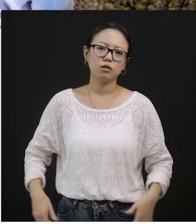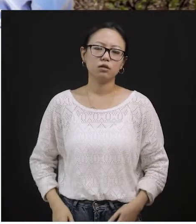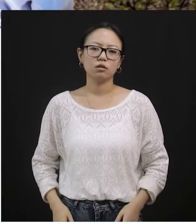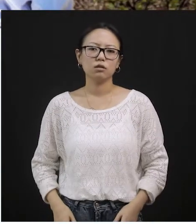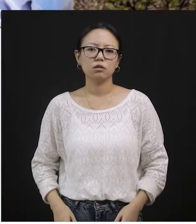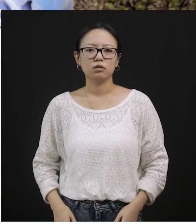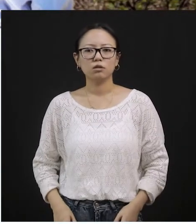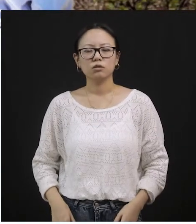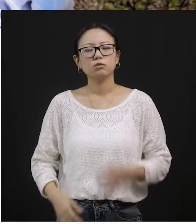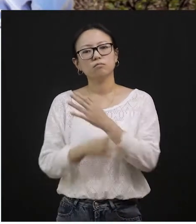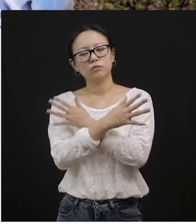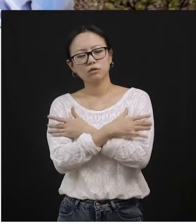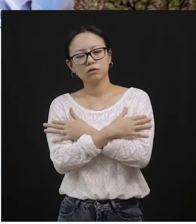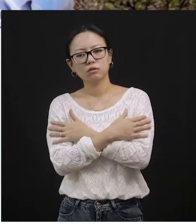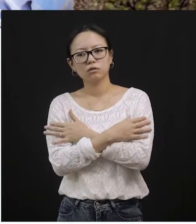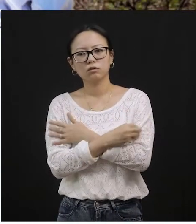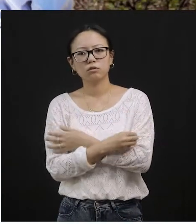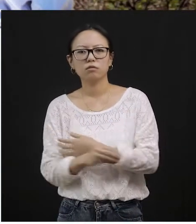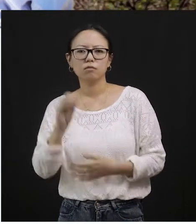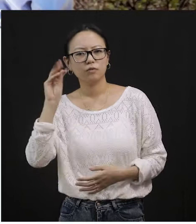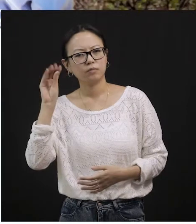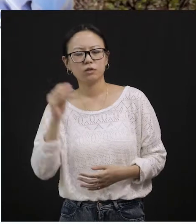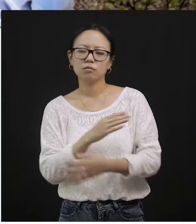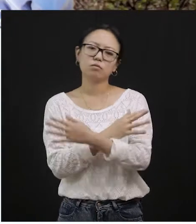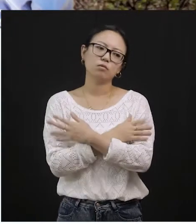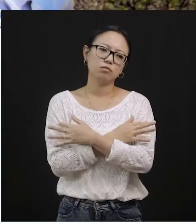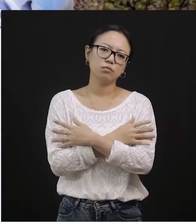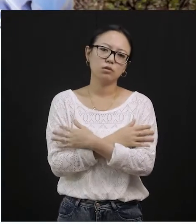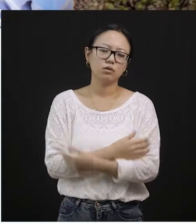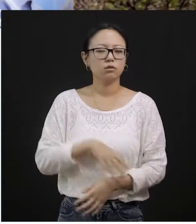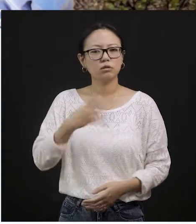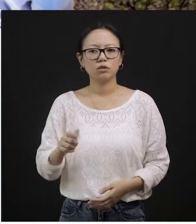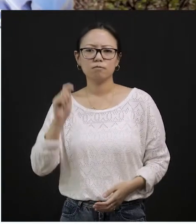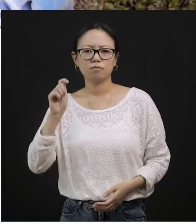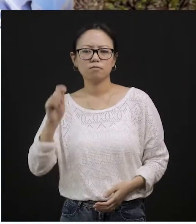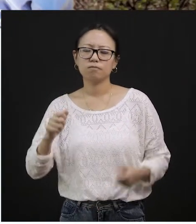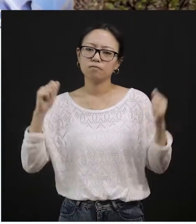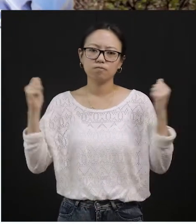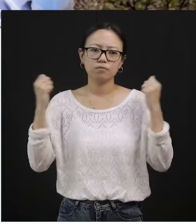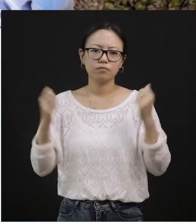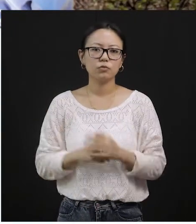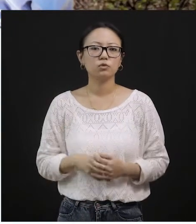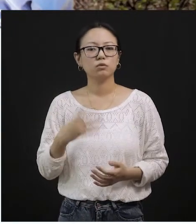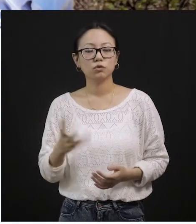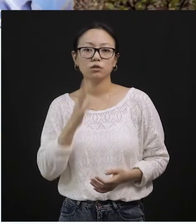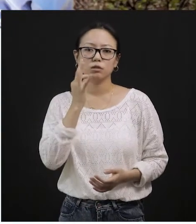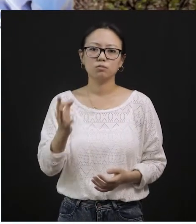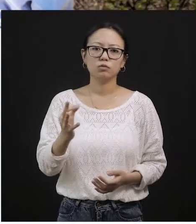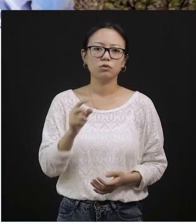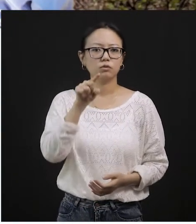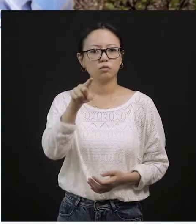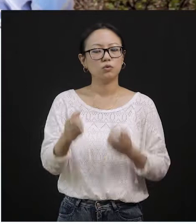after resting for 4 hours. Right? Okay. So farmers, we should give respect to farmers. We should love,